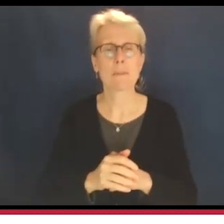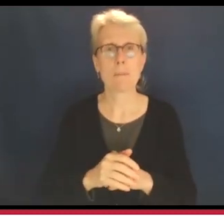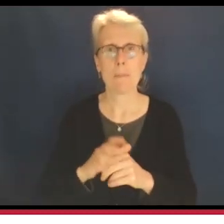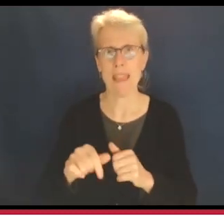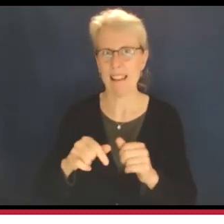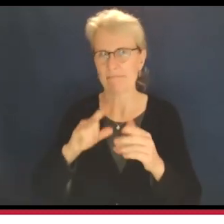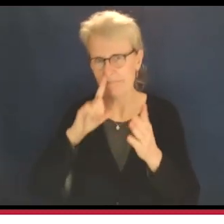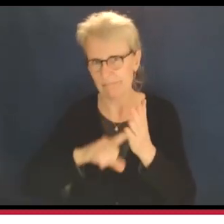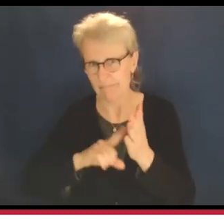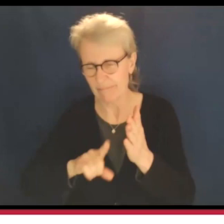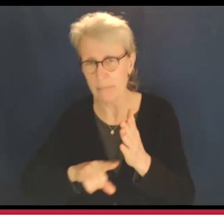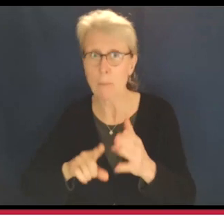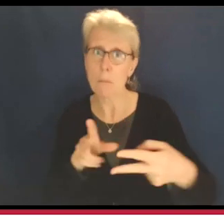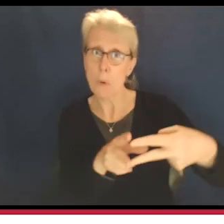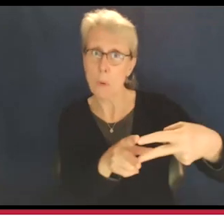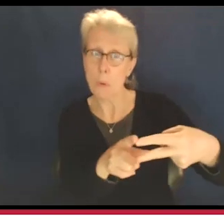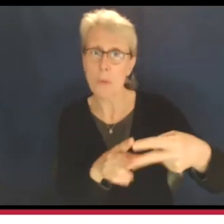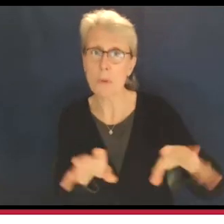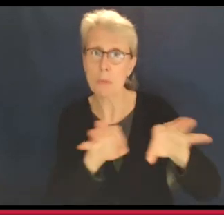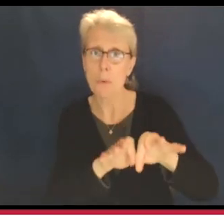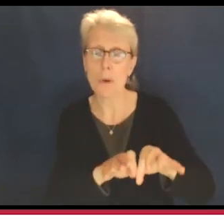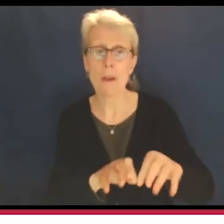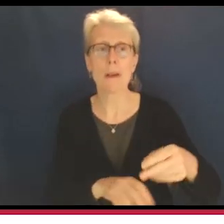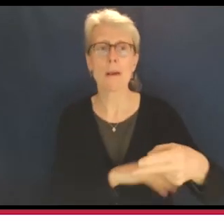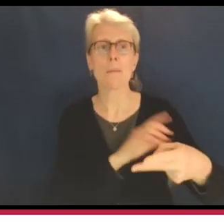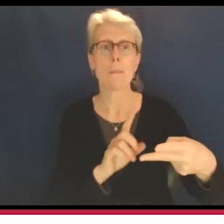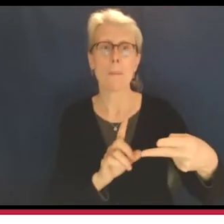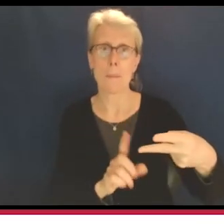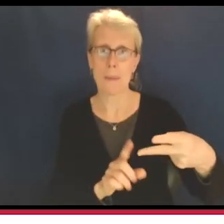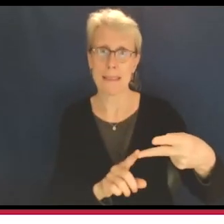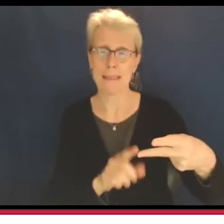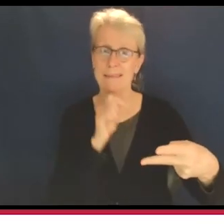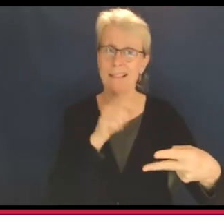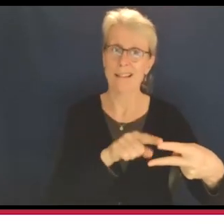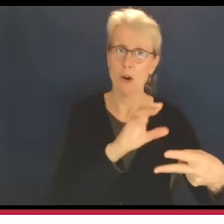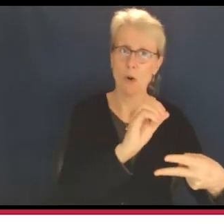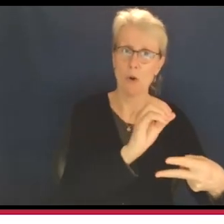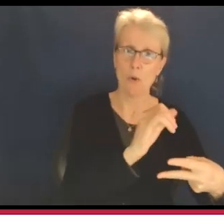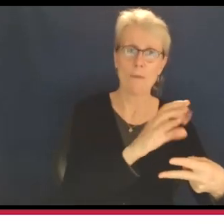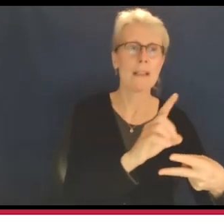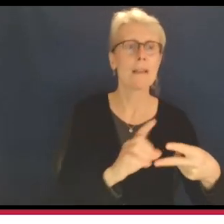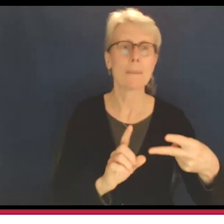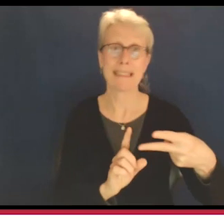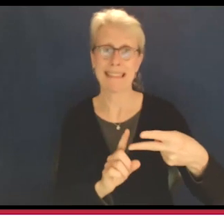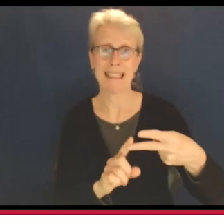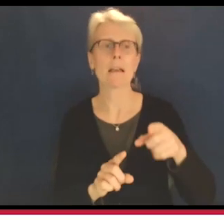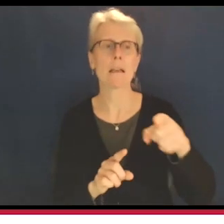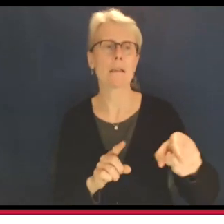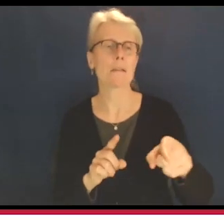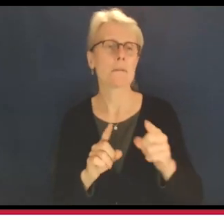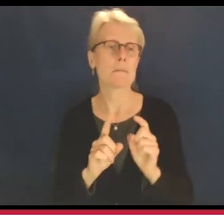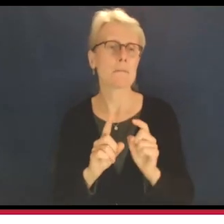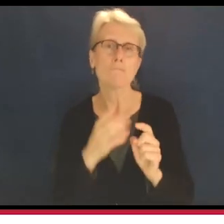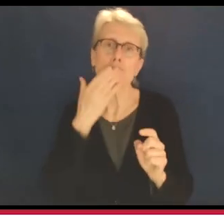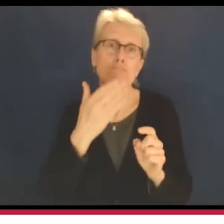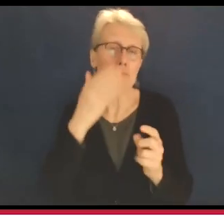important topics. The second of them, not the first, is addressed in this what I think is really